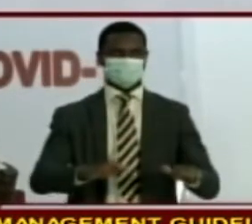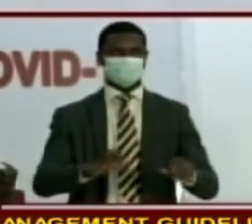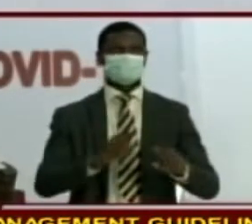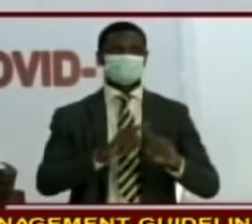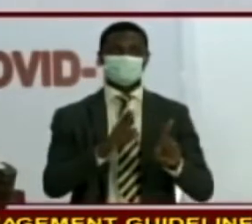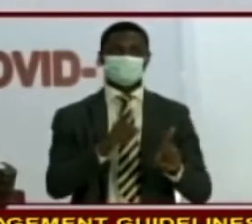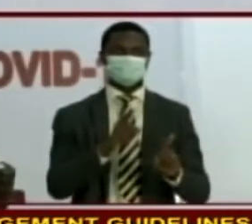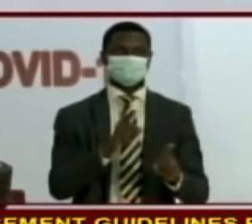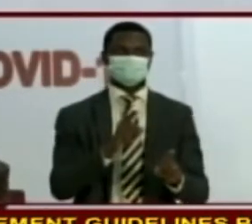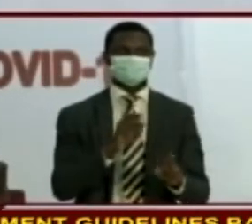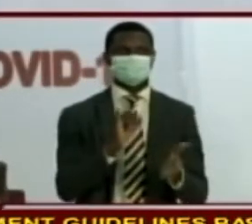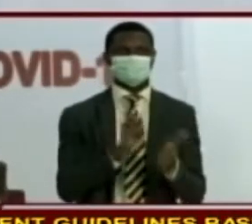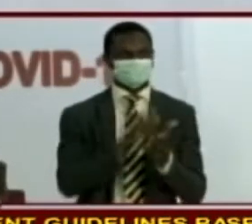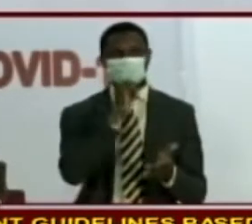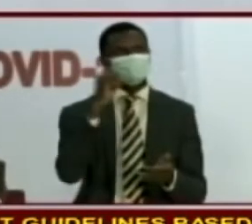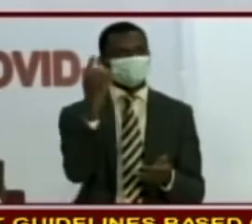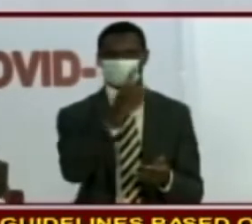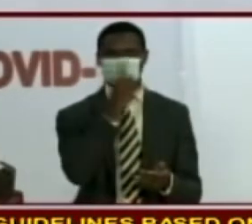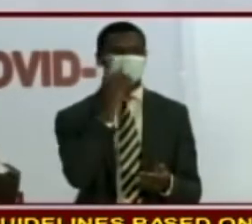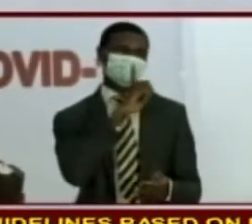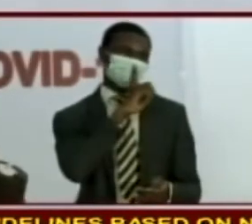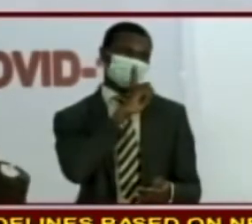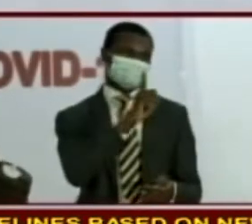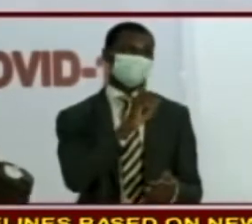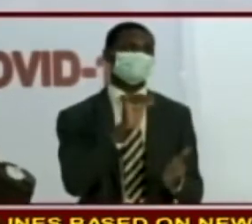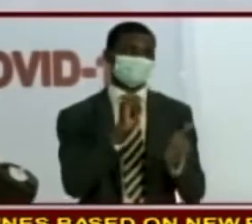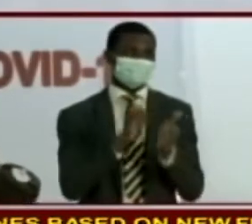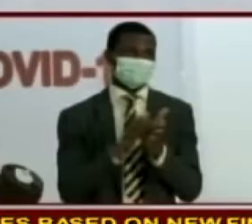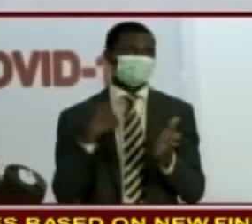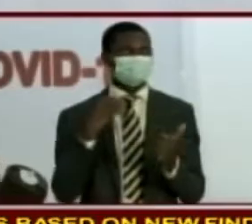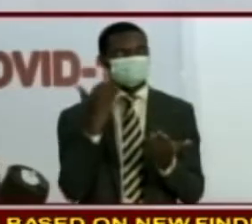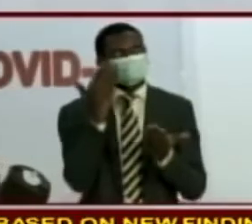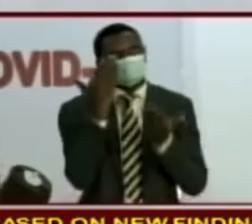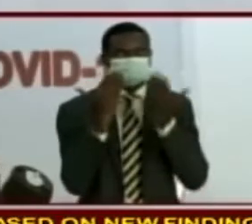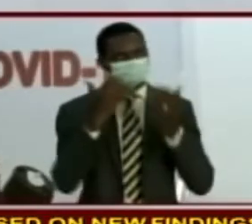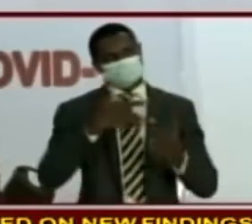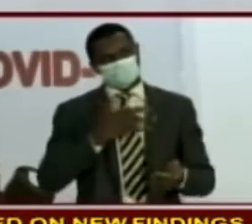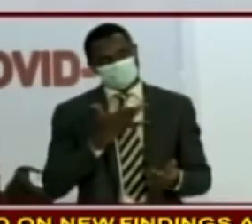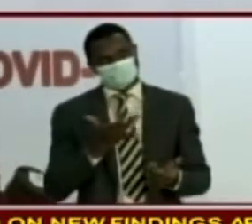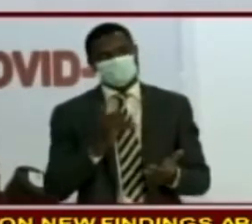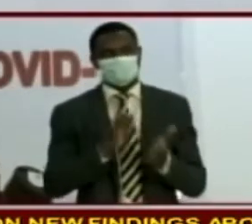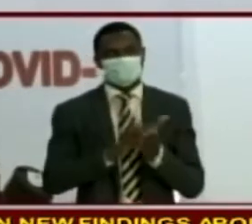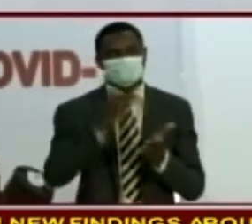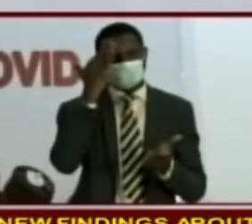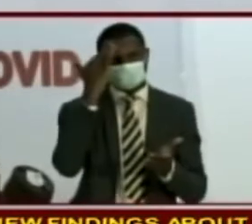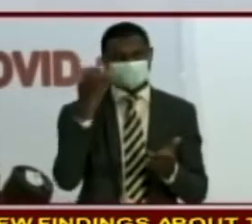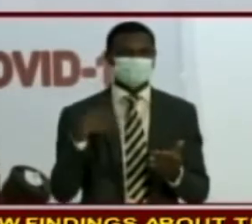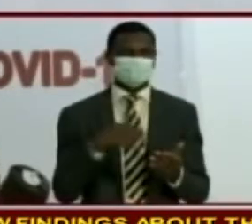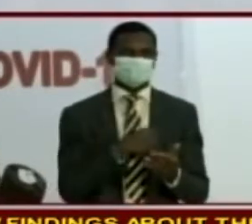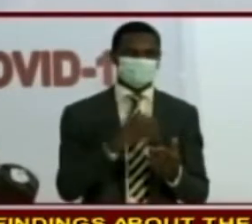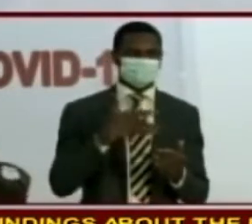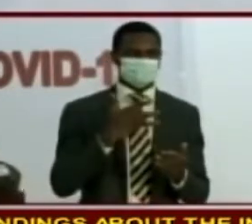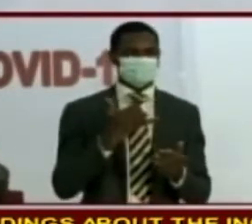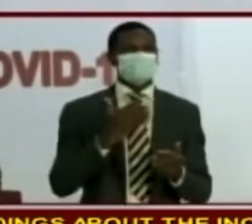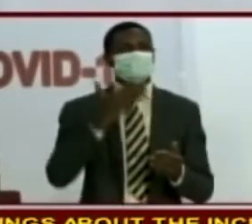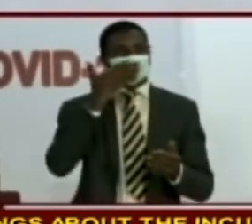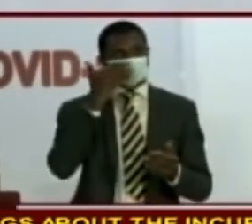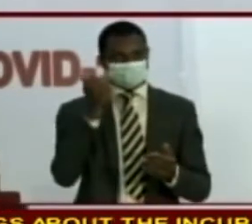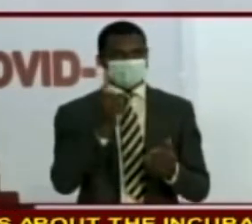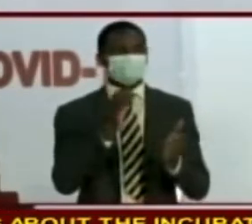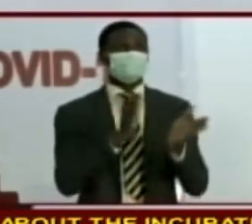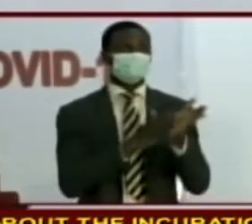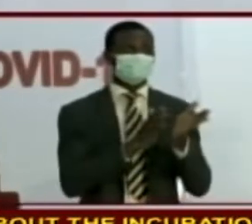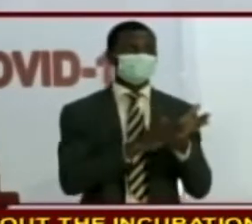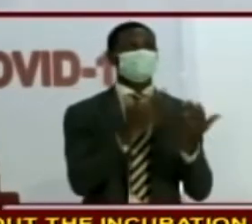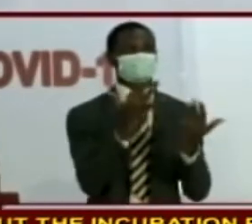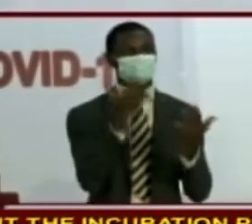case, but that is the general assumption, and that's what makes the reopening of schools so difficult, because the whole